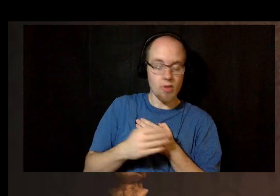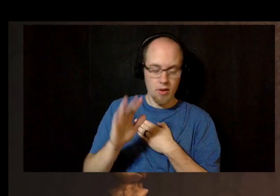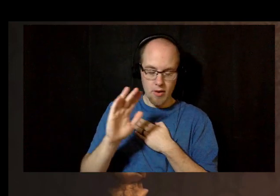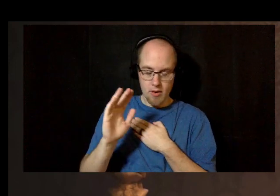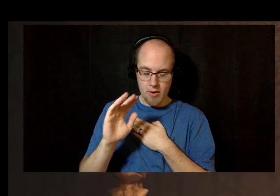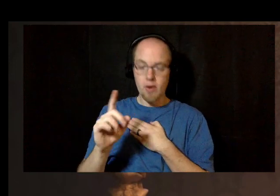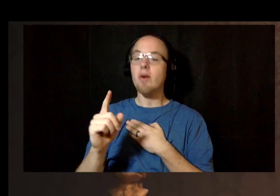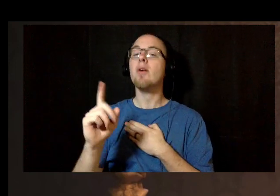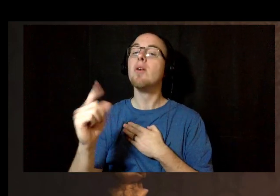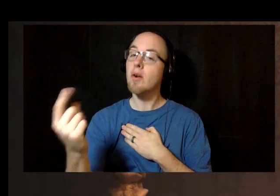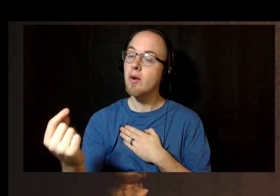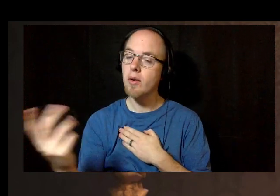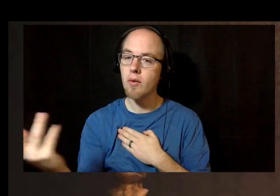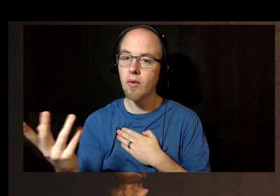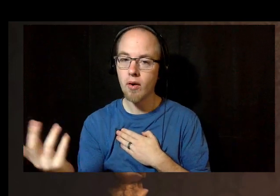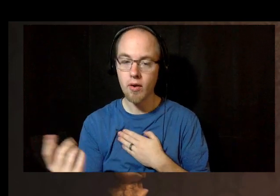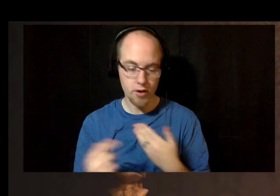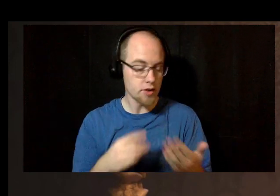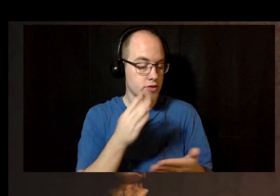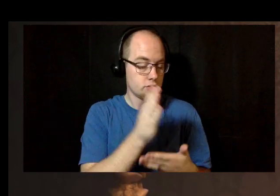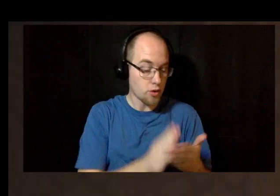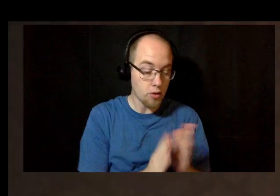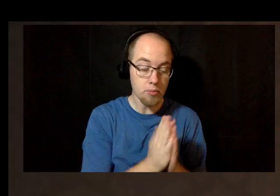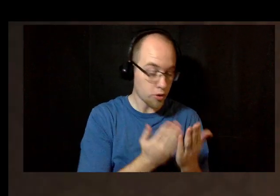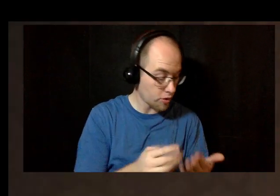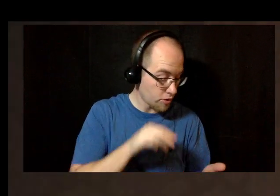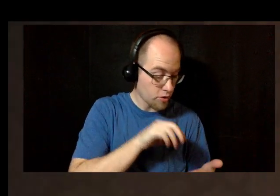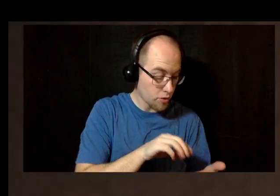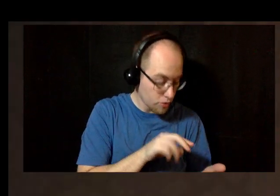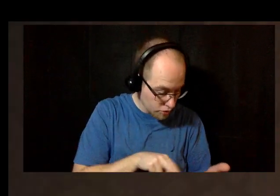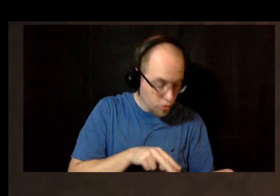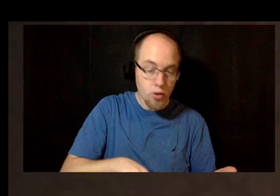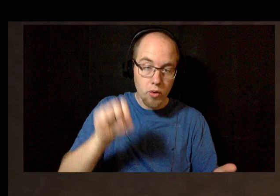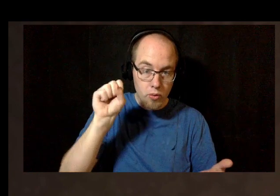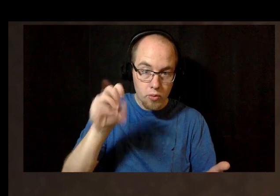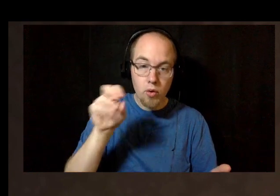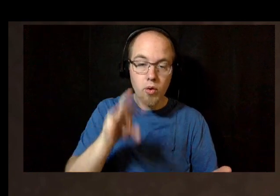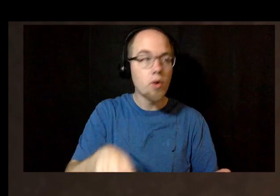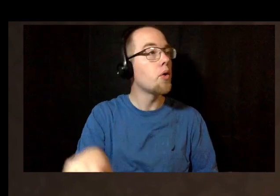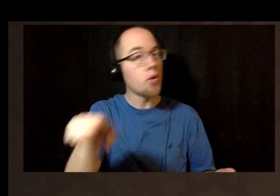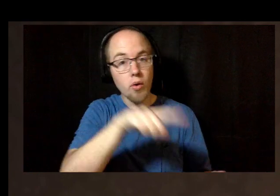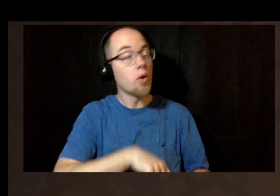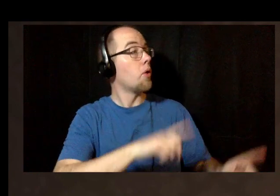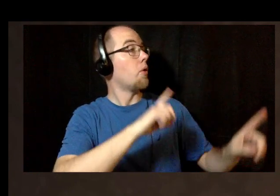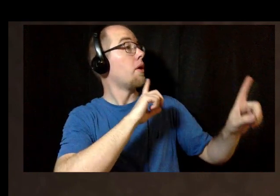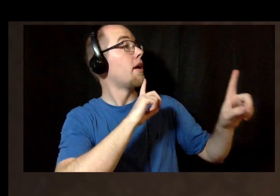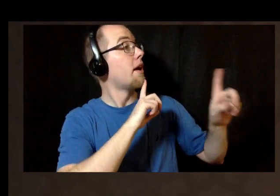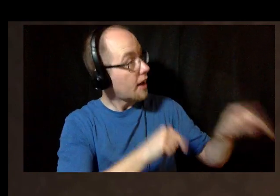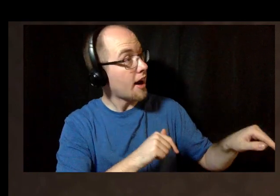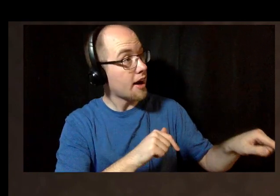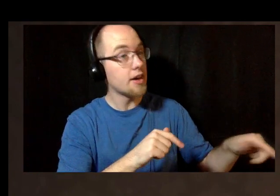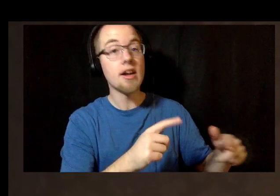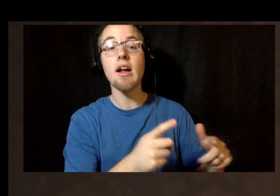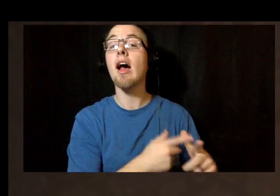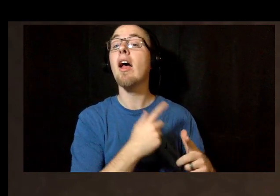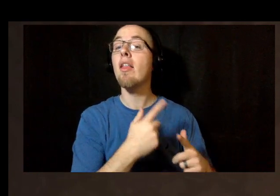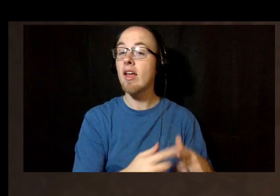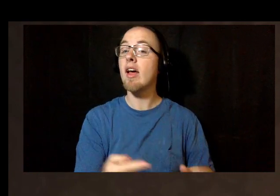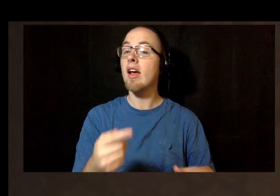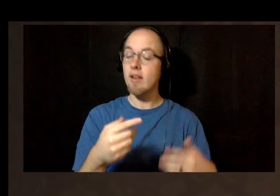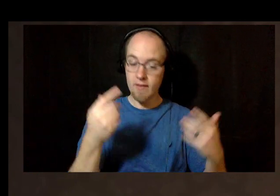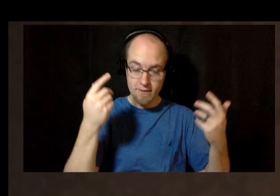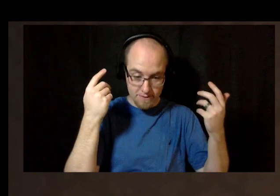is I'm going to read bits of the book out, you're going to react, and then at the end, we'll